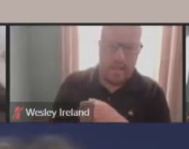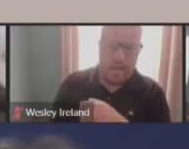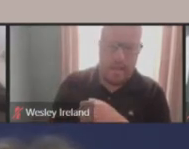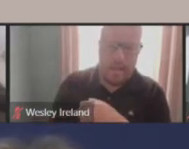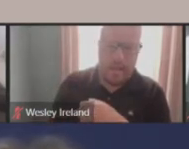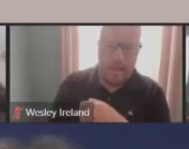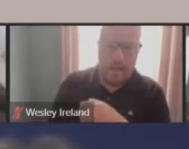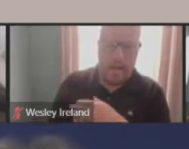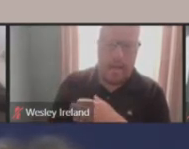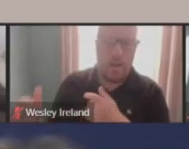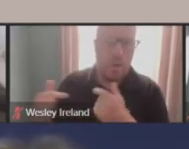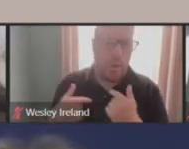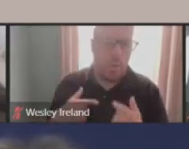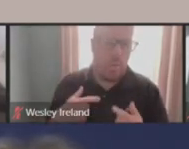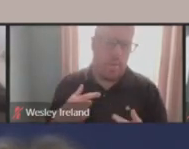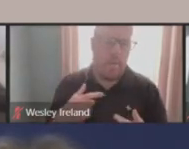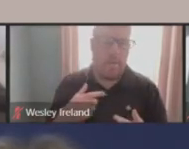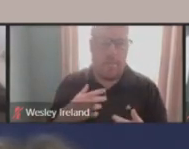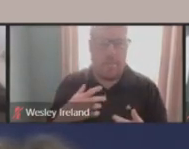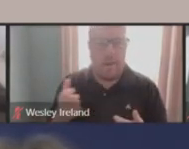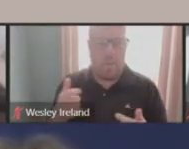and housing.